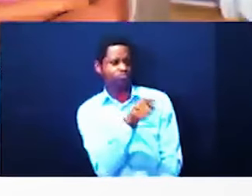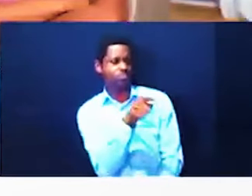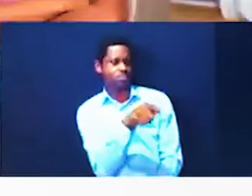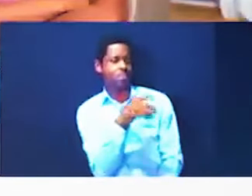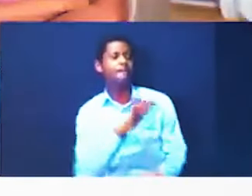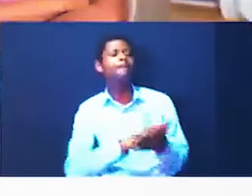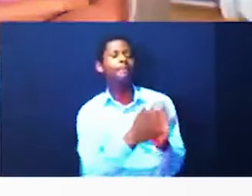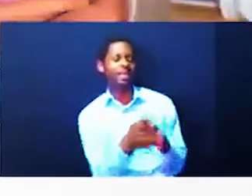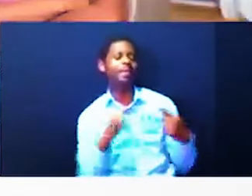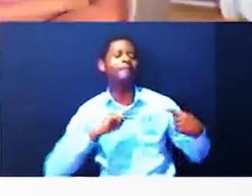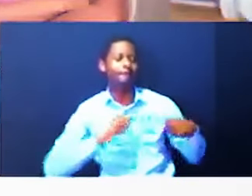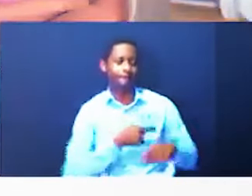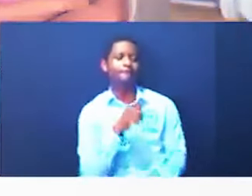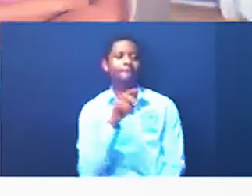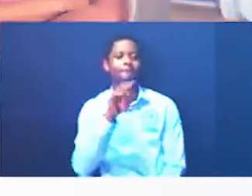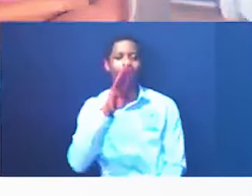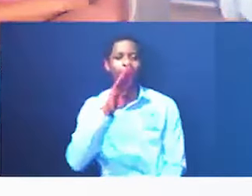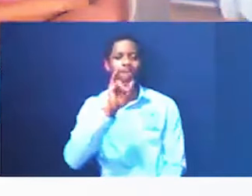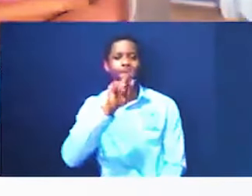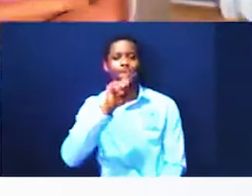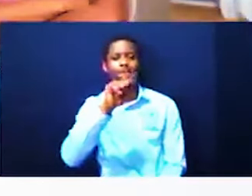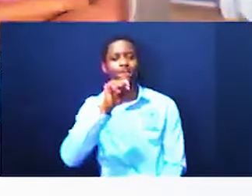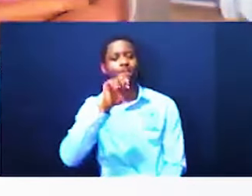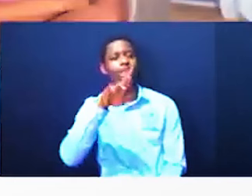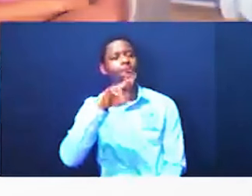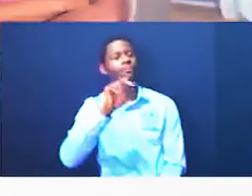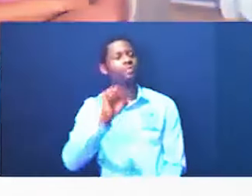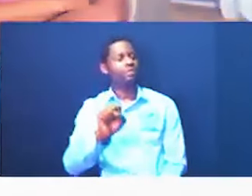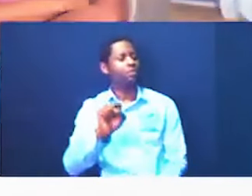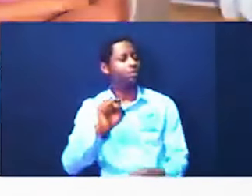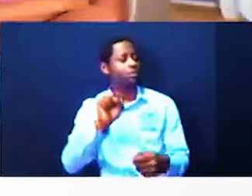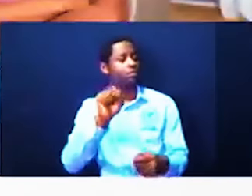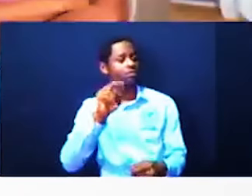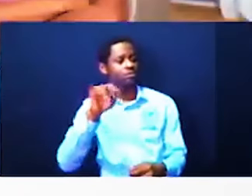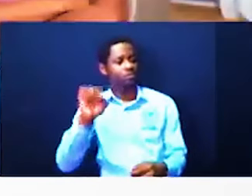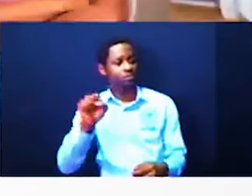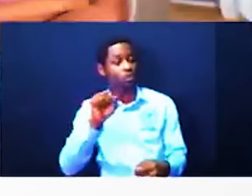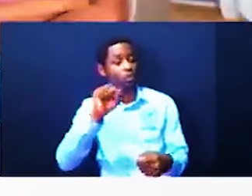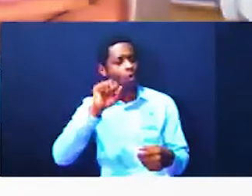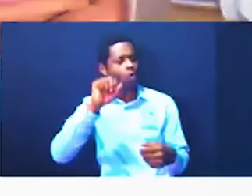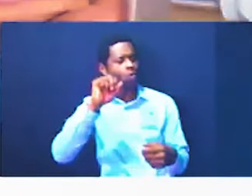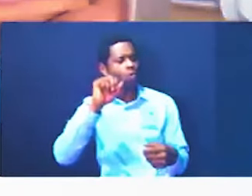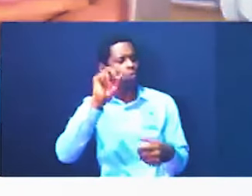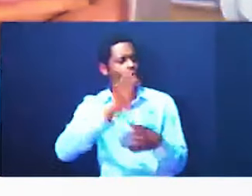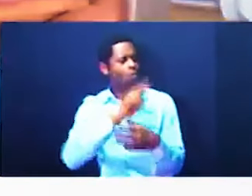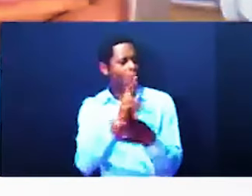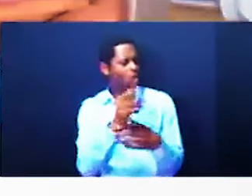bitter. Or you are resentful.